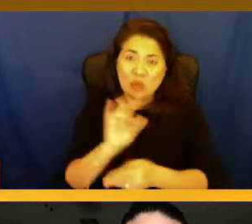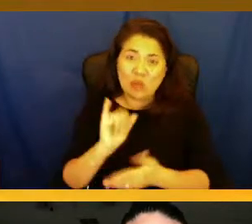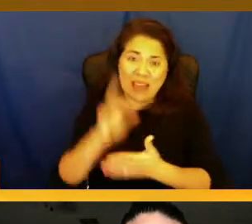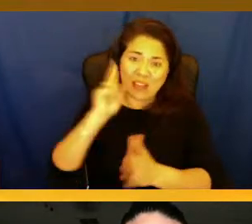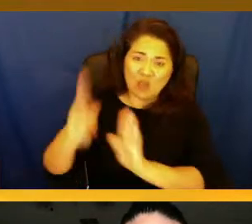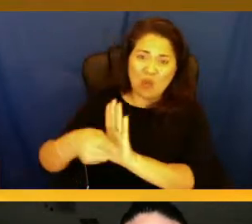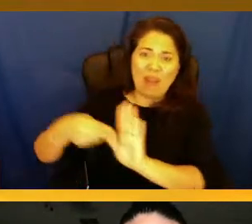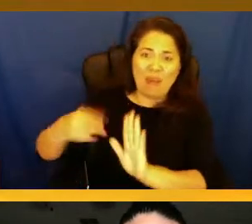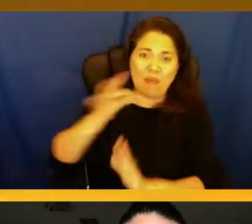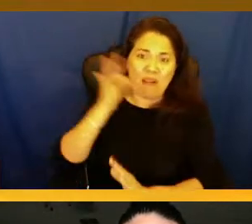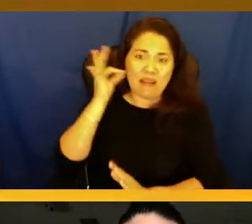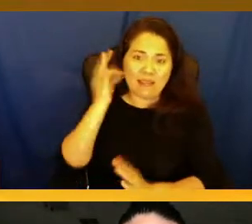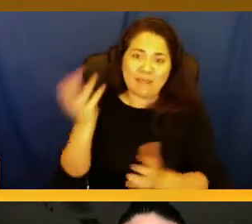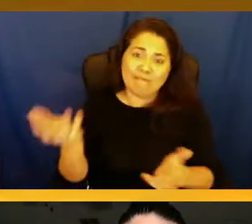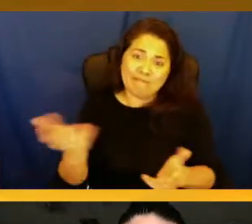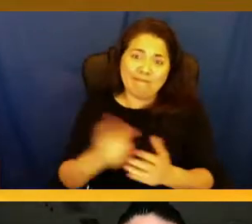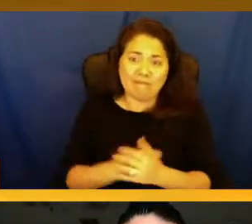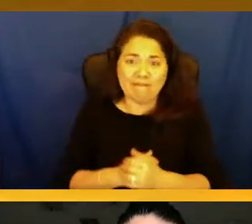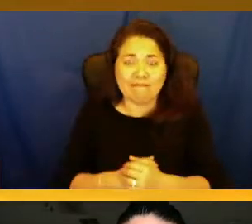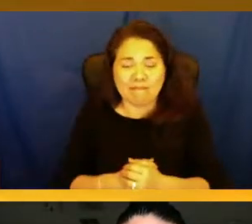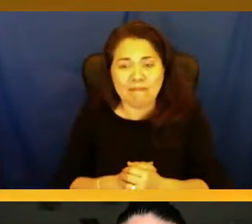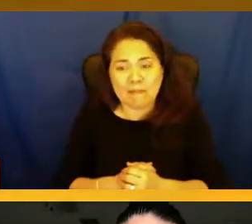Yeah, I just wanted to add on.